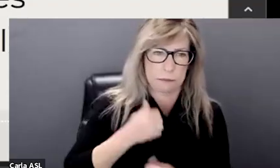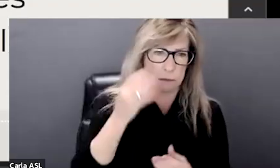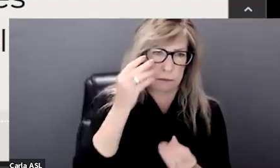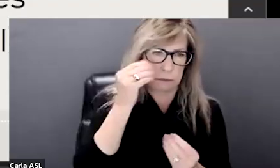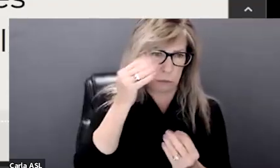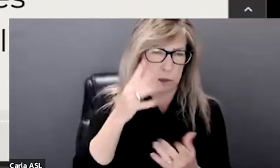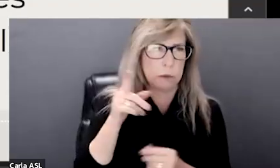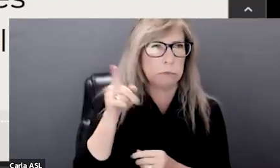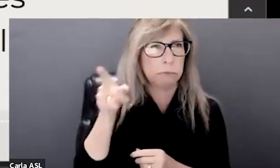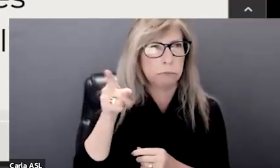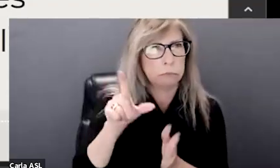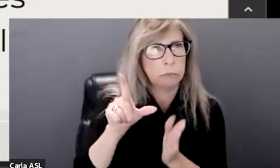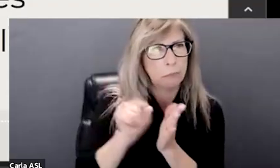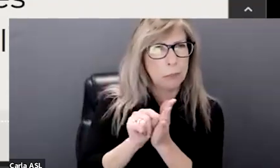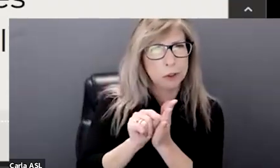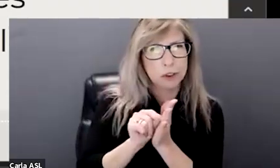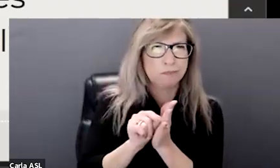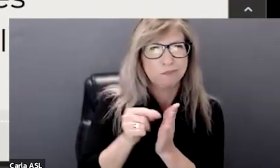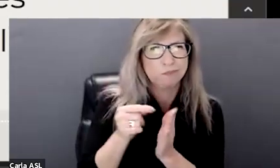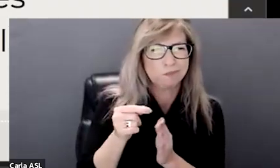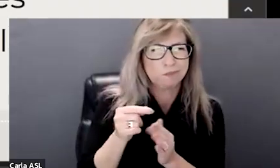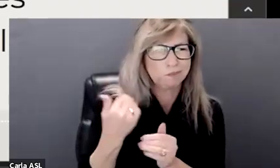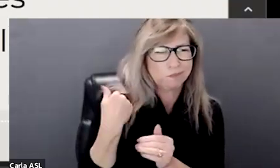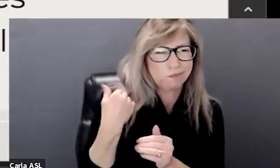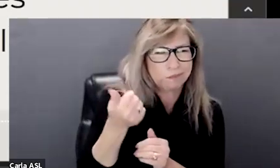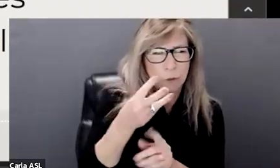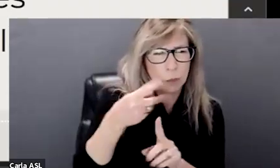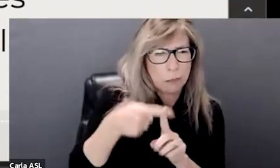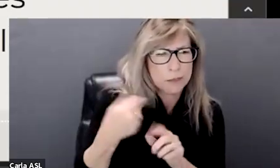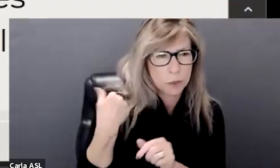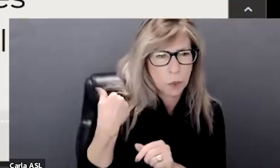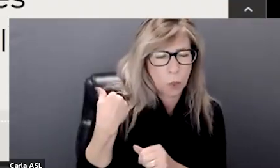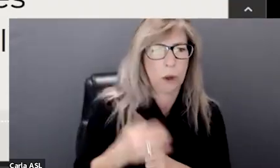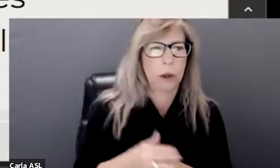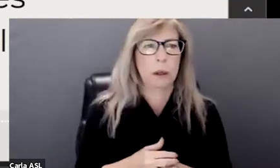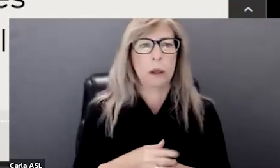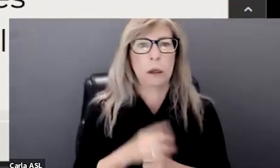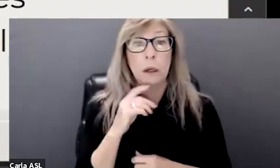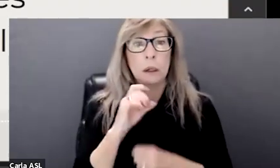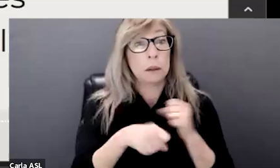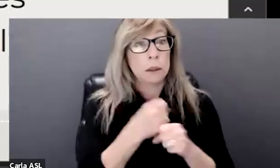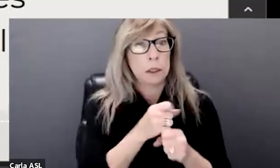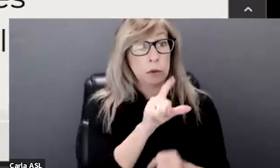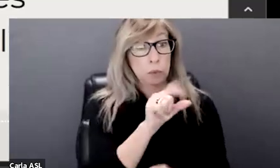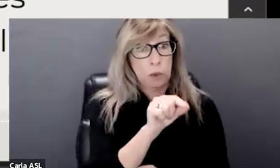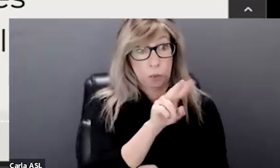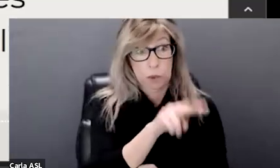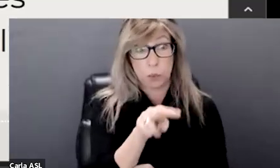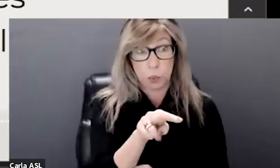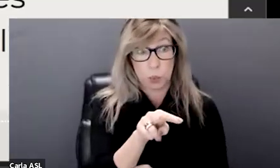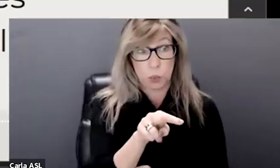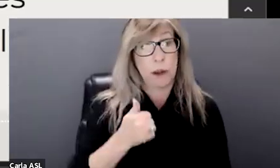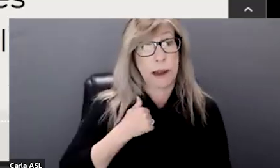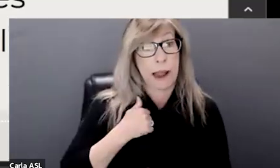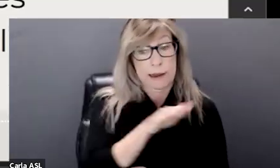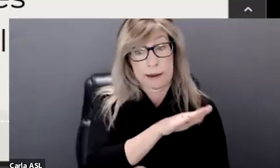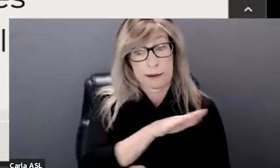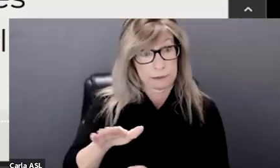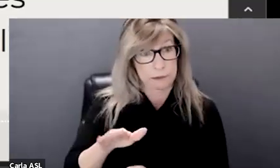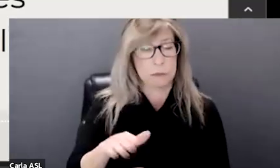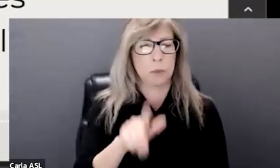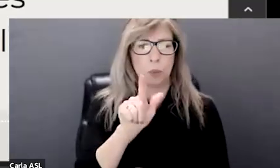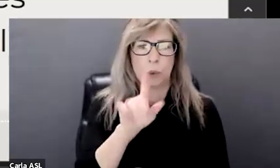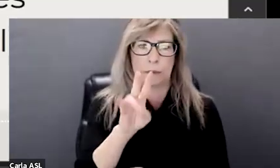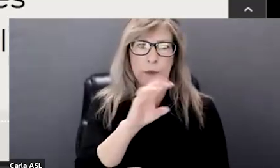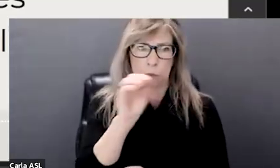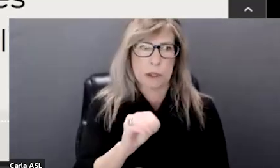was published a few months ago. In 2022, 27% of Canadians reported